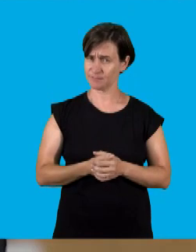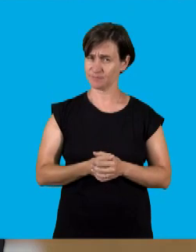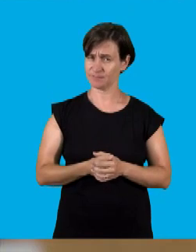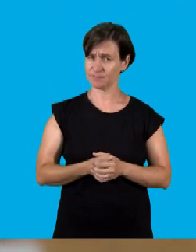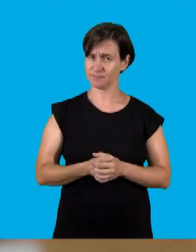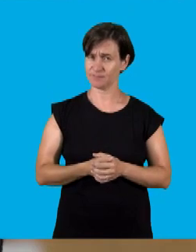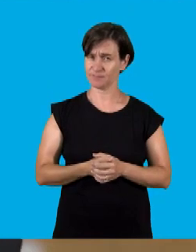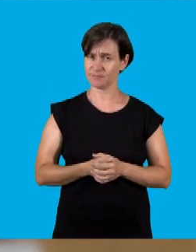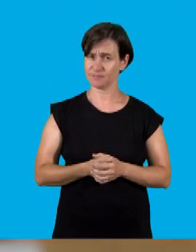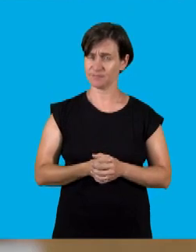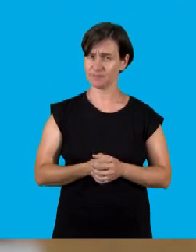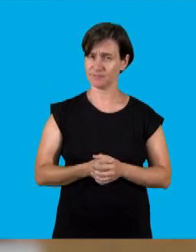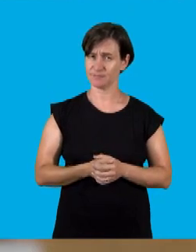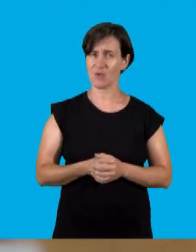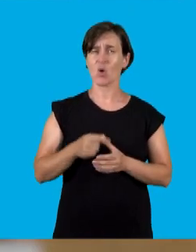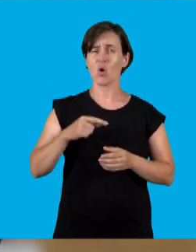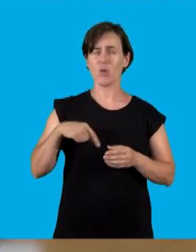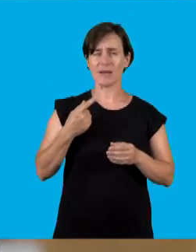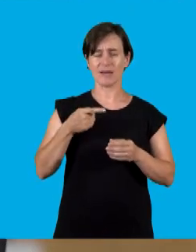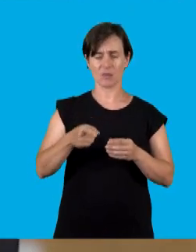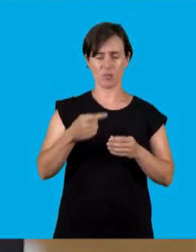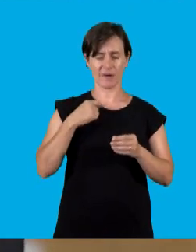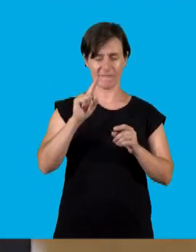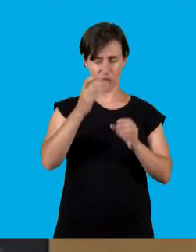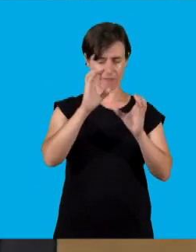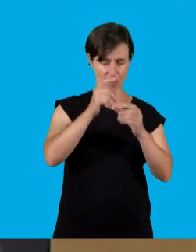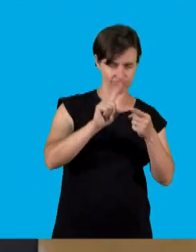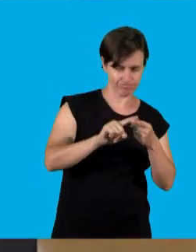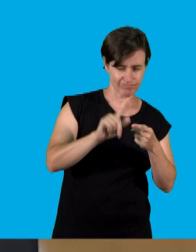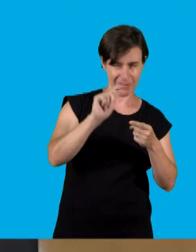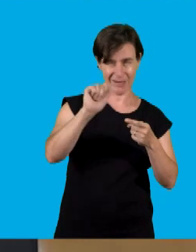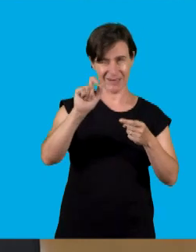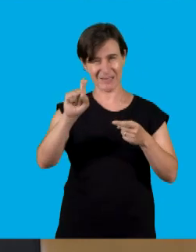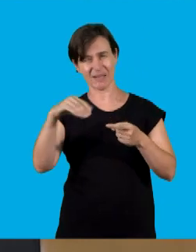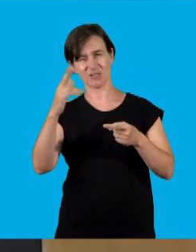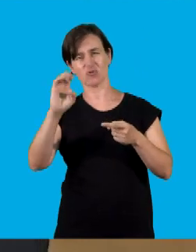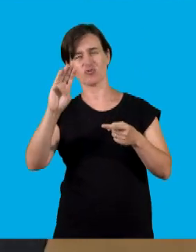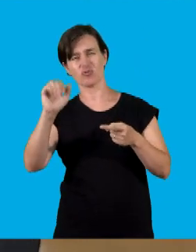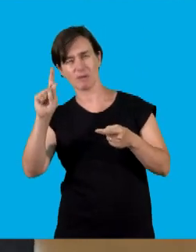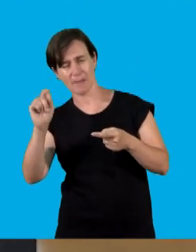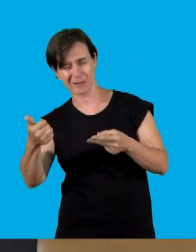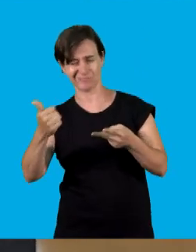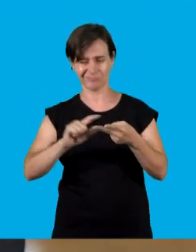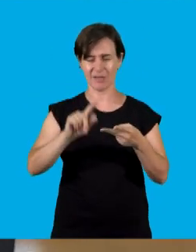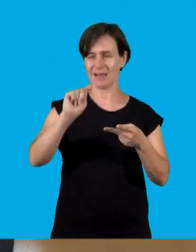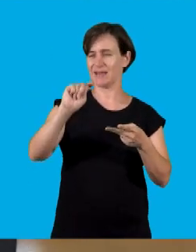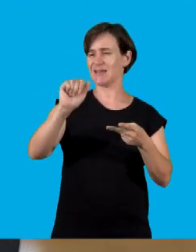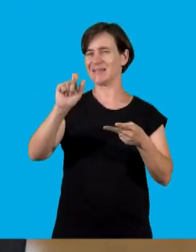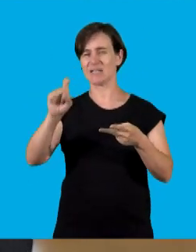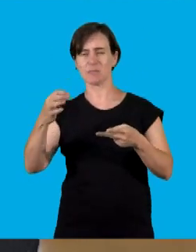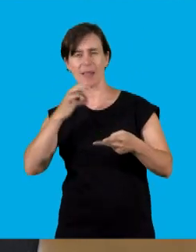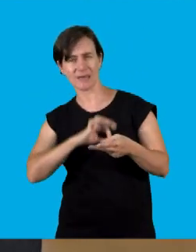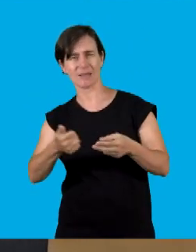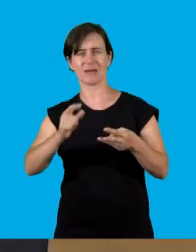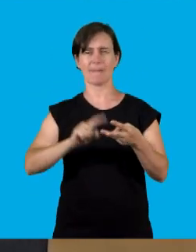that we've broke this up into certain sections. We've looked at the tax rebates, we looked at the taxable income, we've looked at the